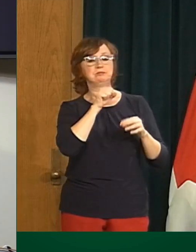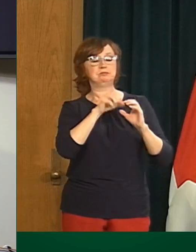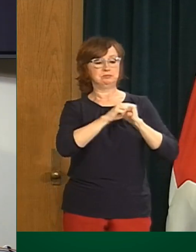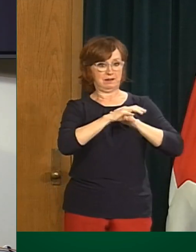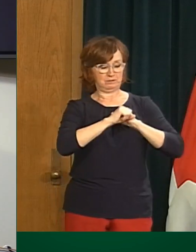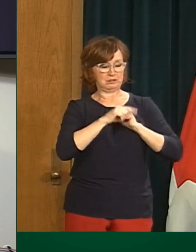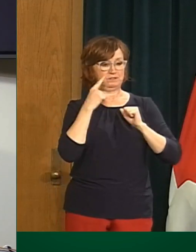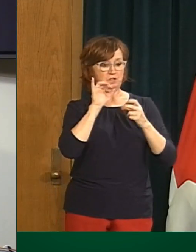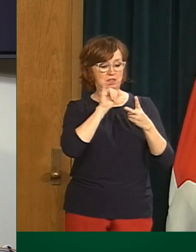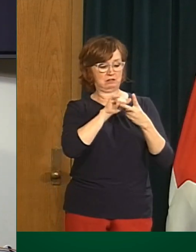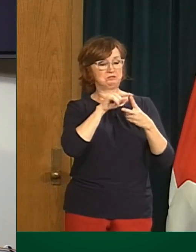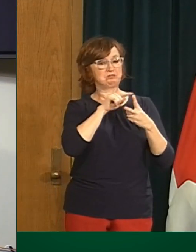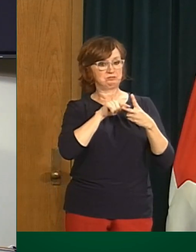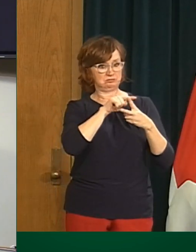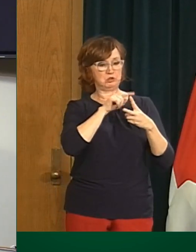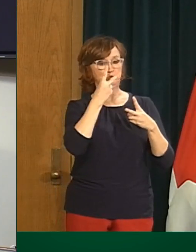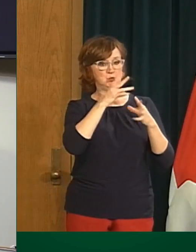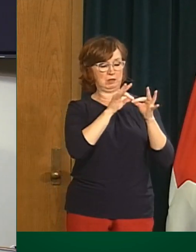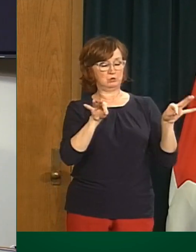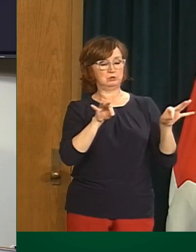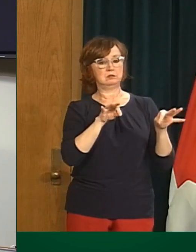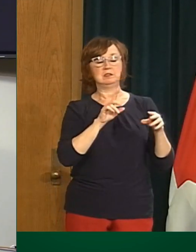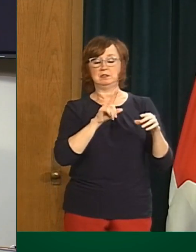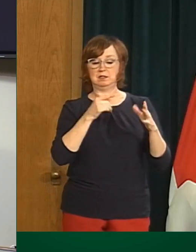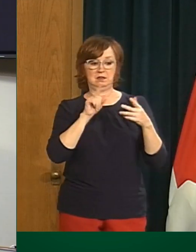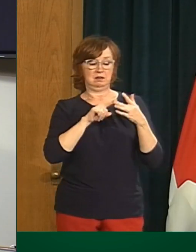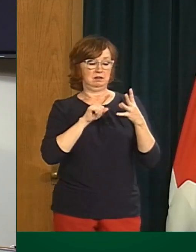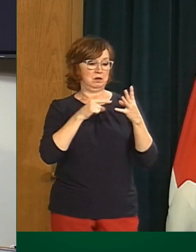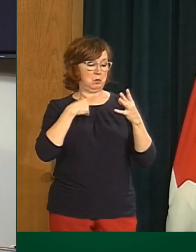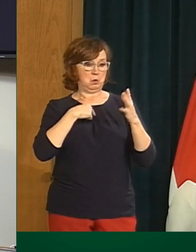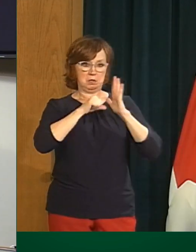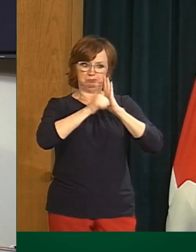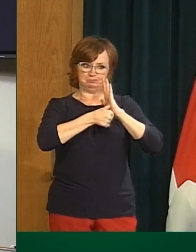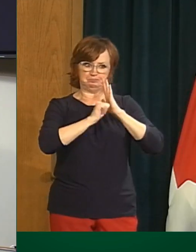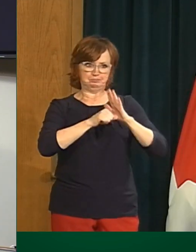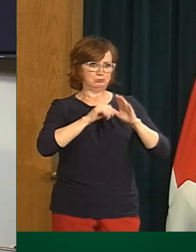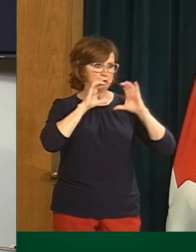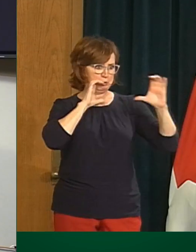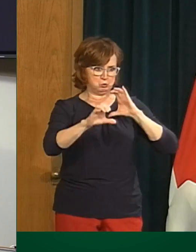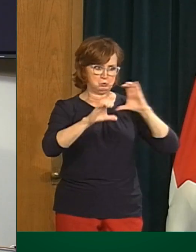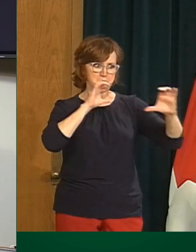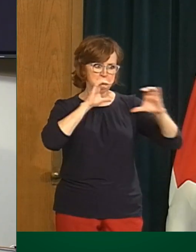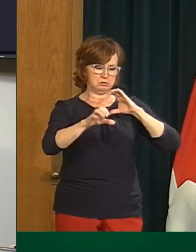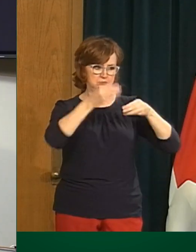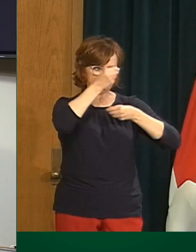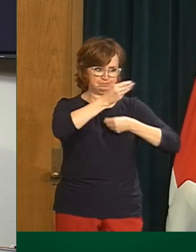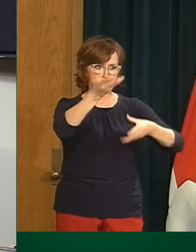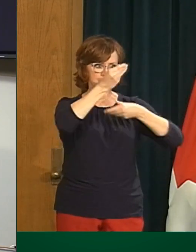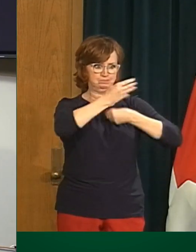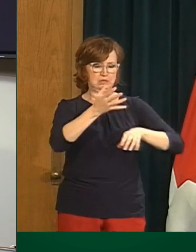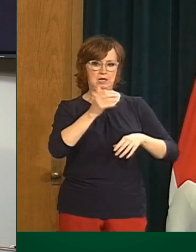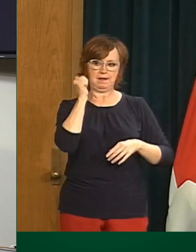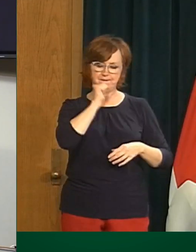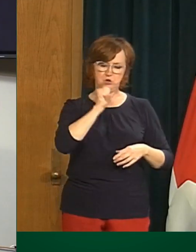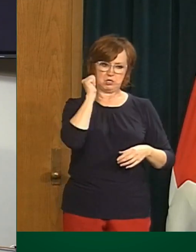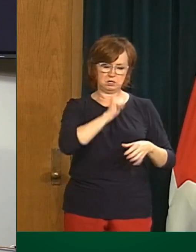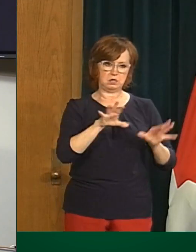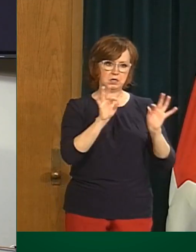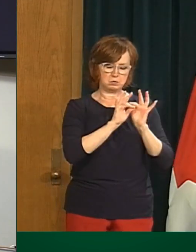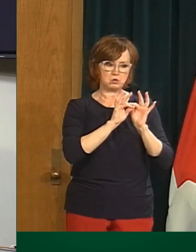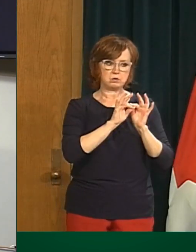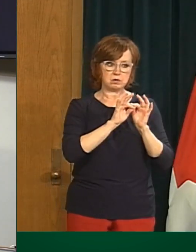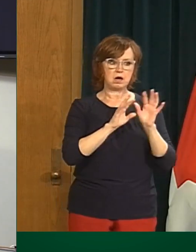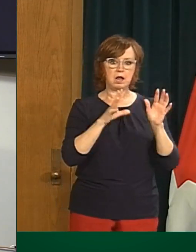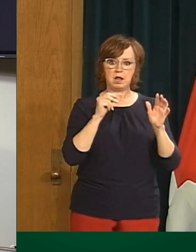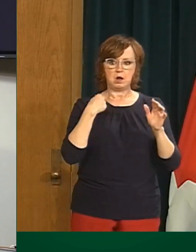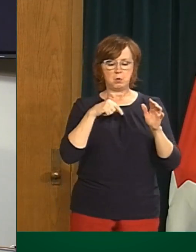good communication with the community leadership on a daily basis, and also communication with the community about